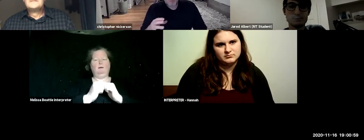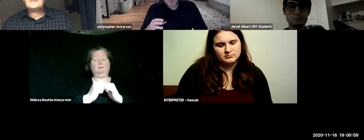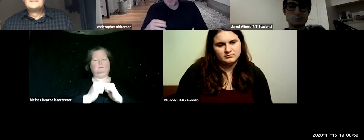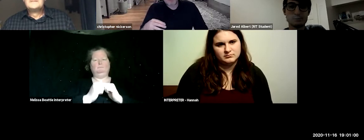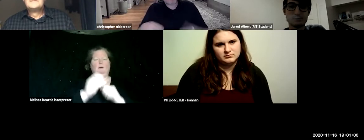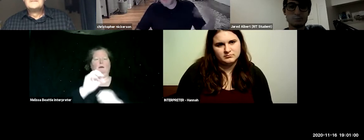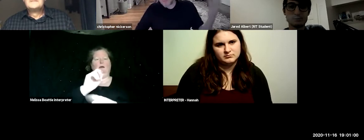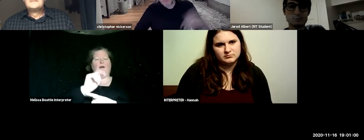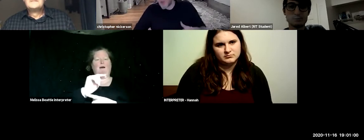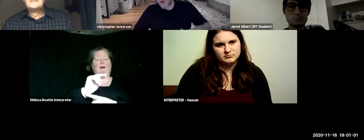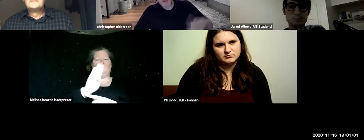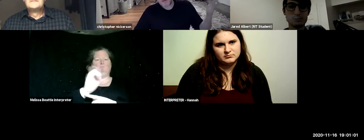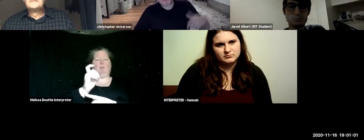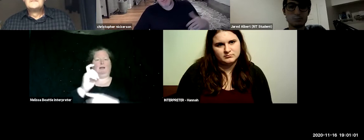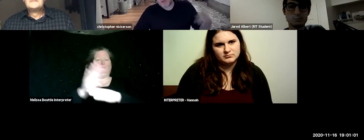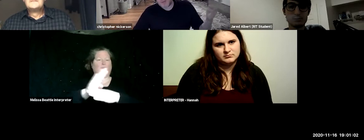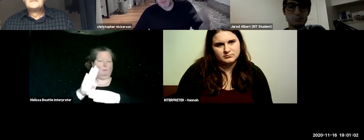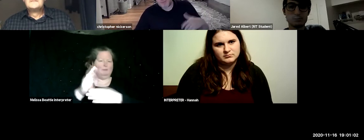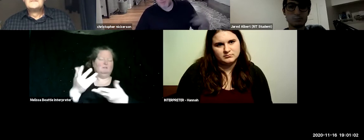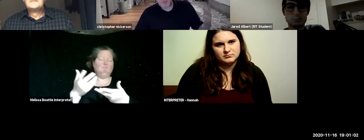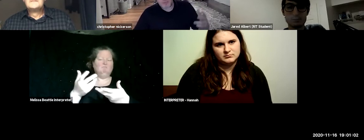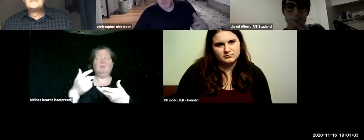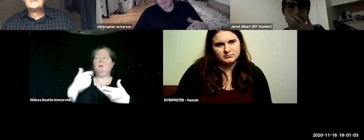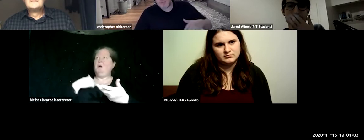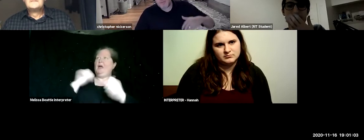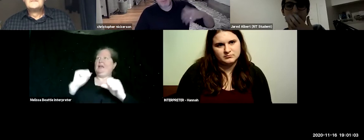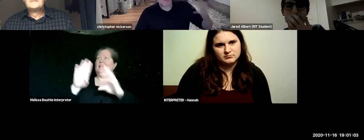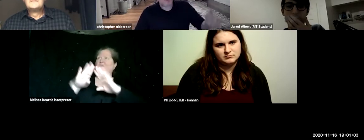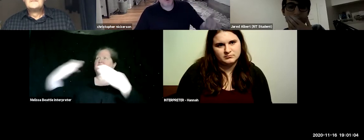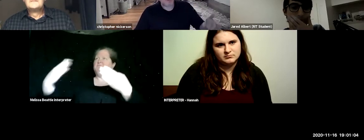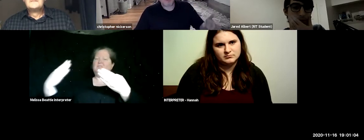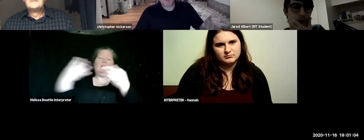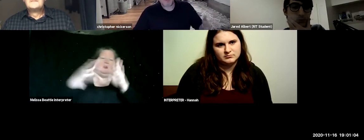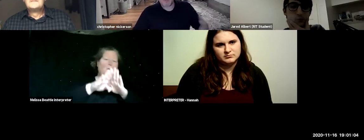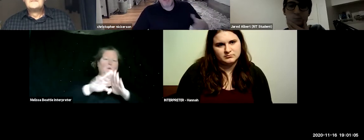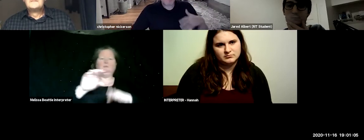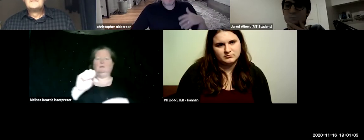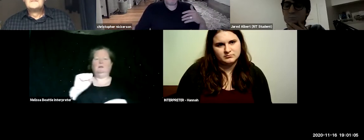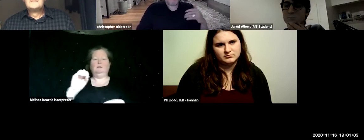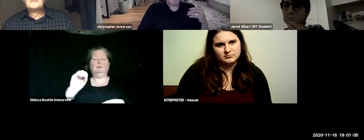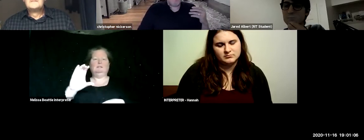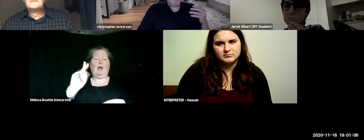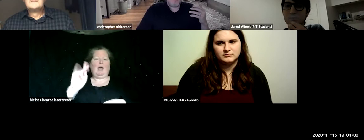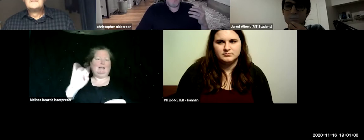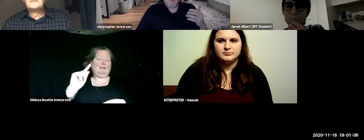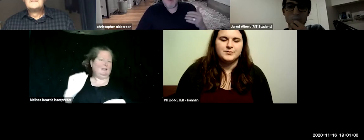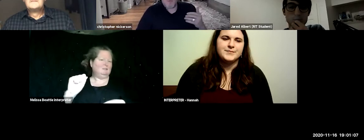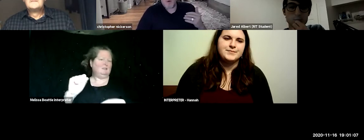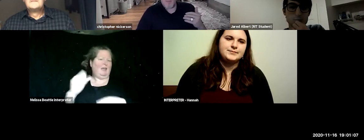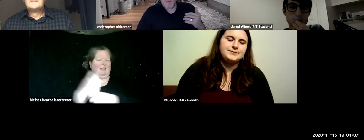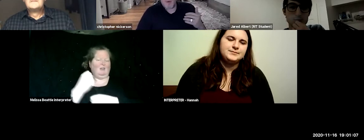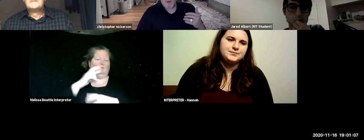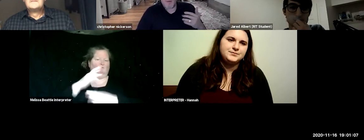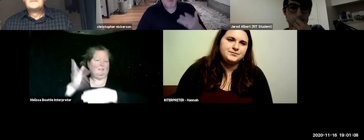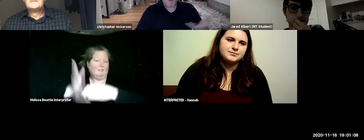on-box performance. So, all right, I understand how I'm going to be able to open and close sockets and be able to log certain results, even doing things like moving